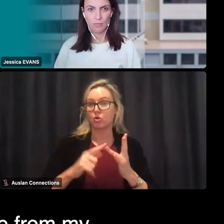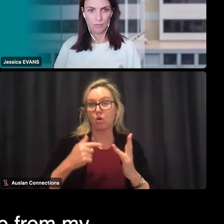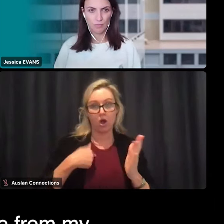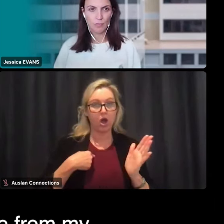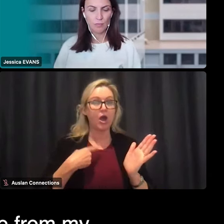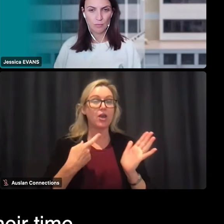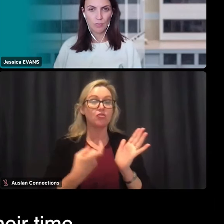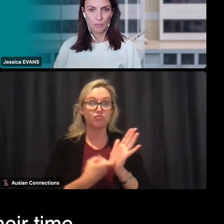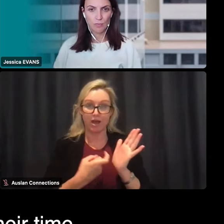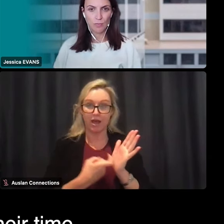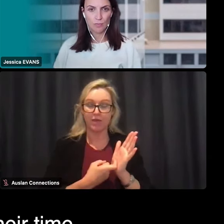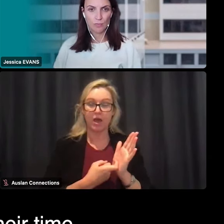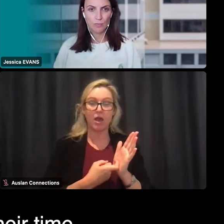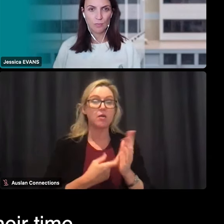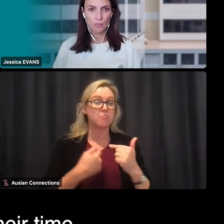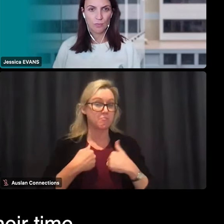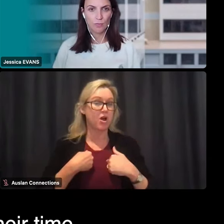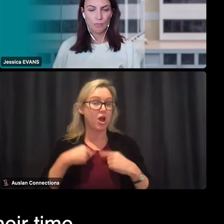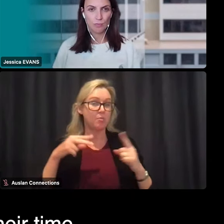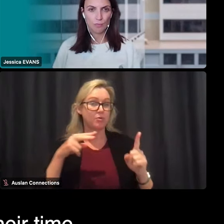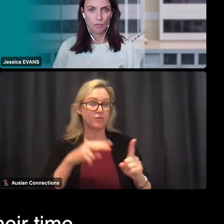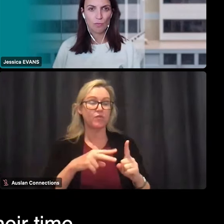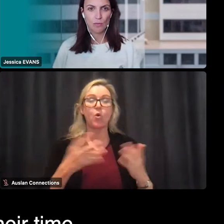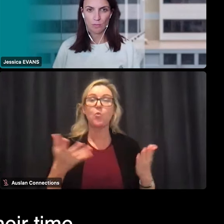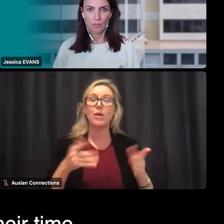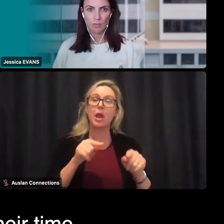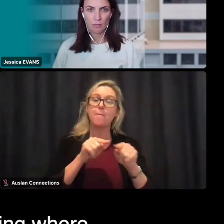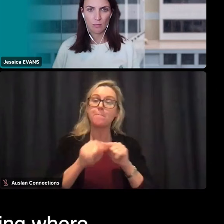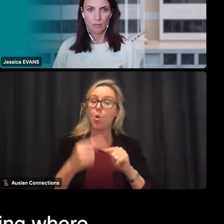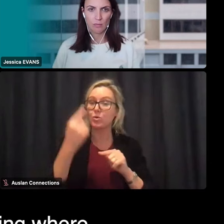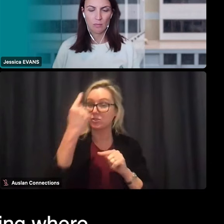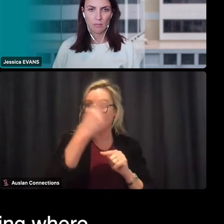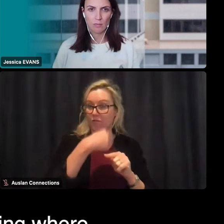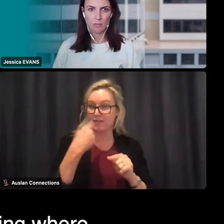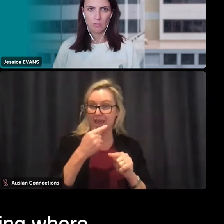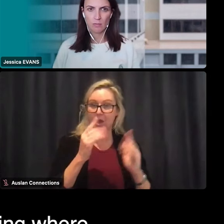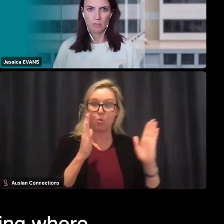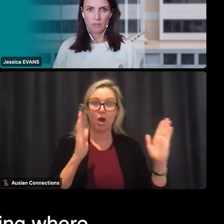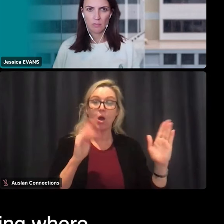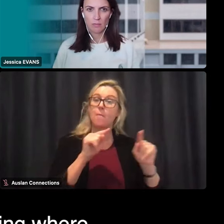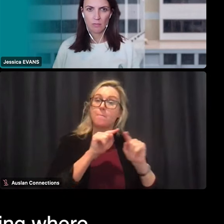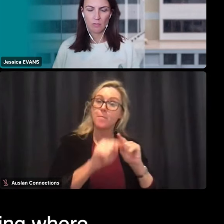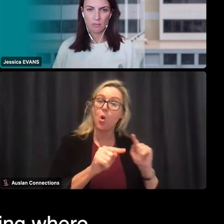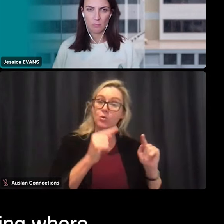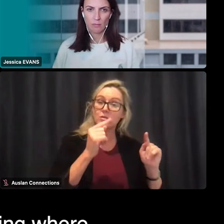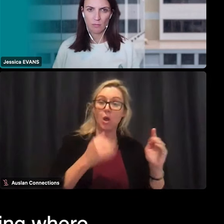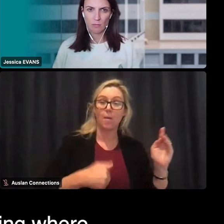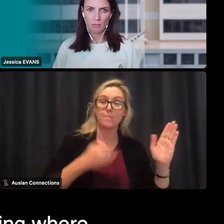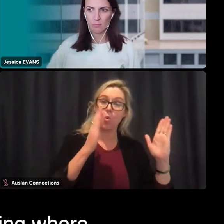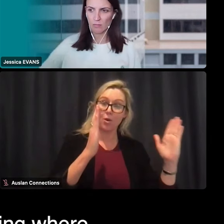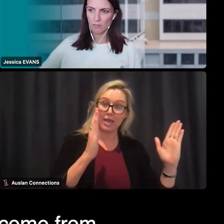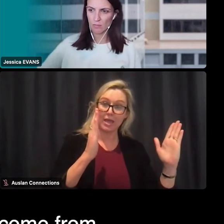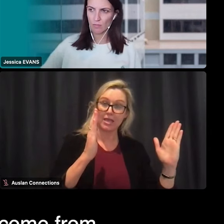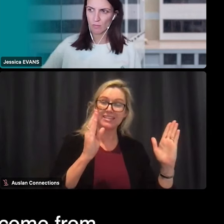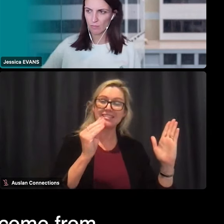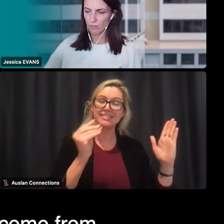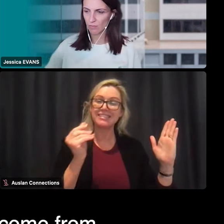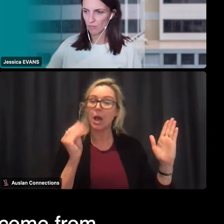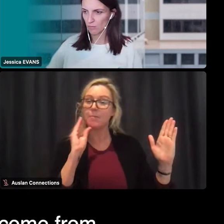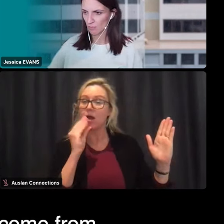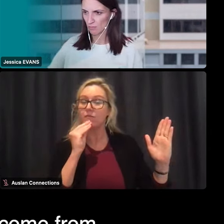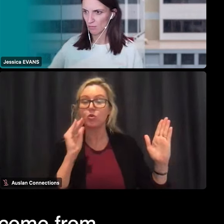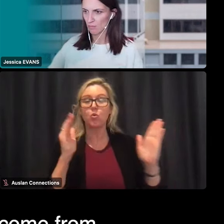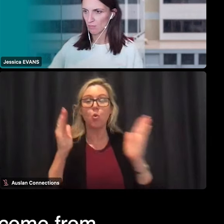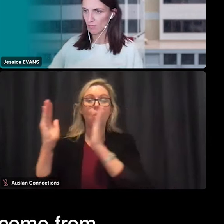would be, from my point of view, is where is the majority of their time spent? The morning and afternoon, depending where you classify